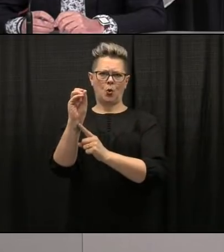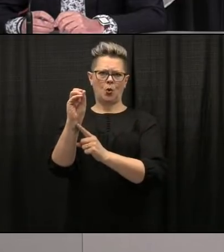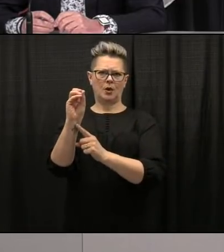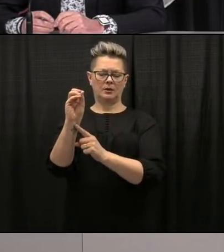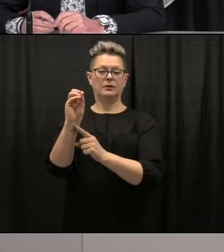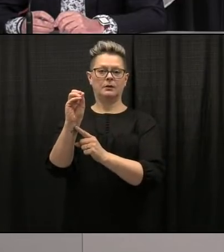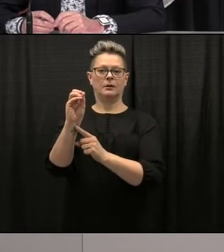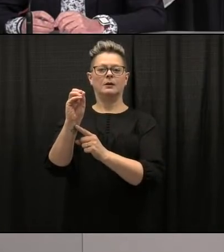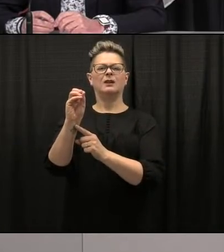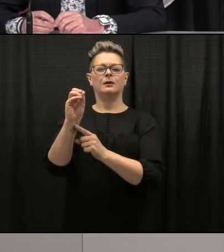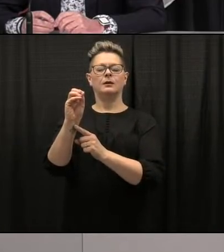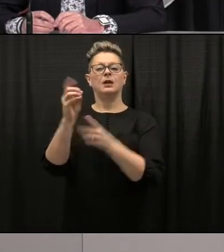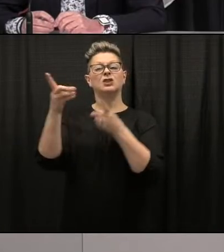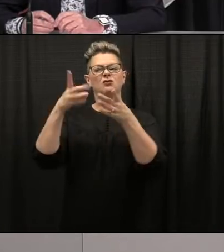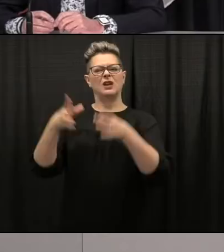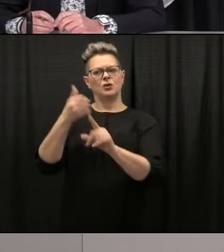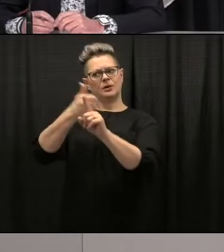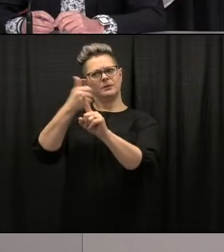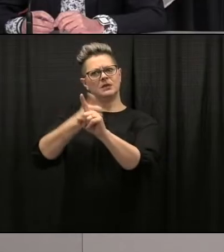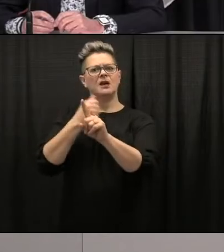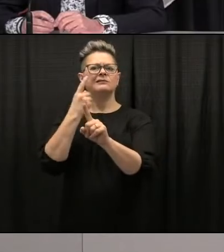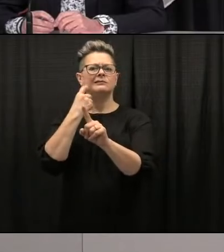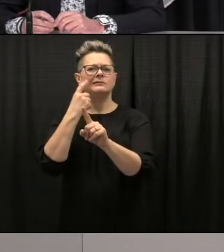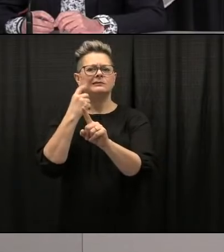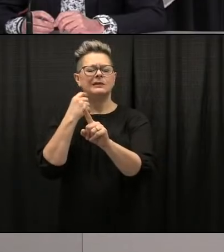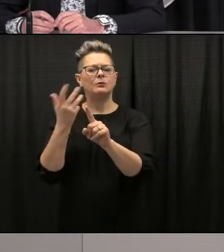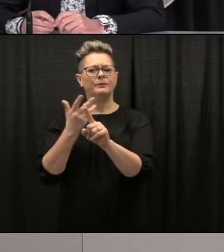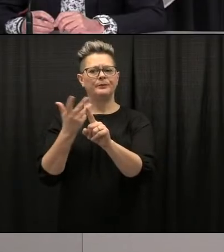had some remarks recently that